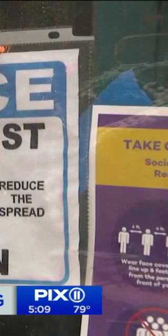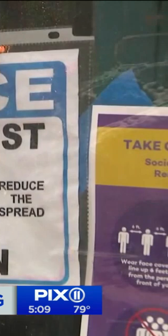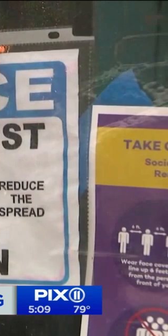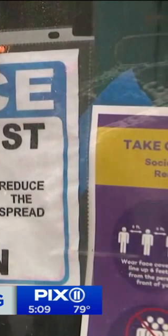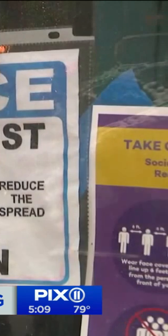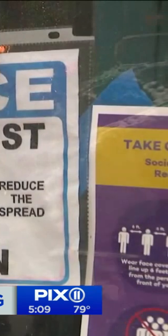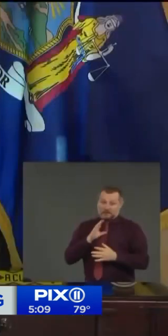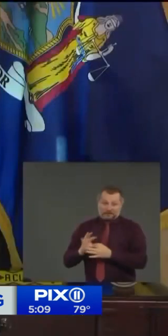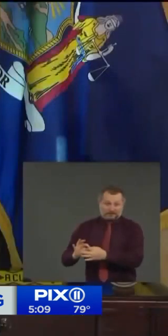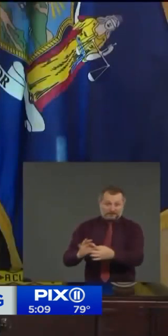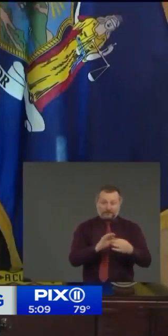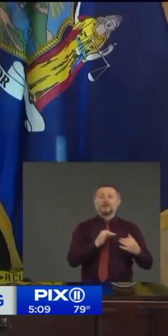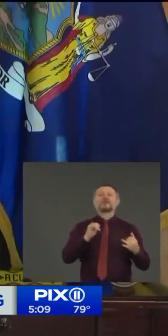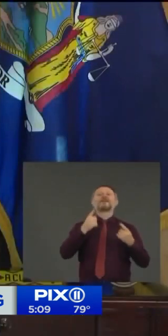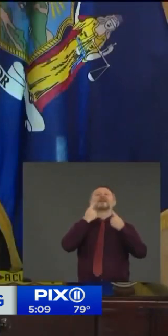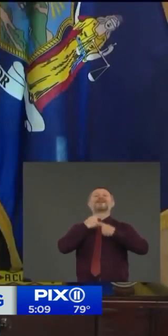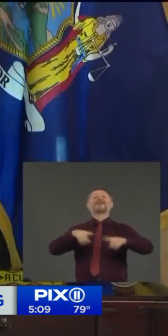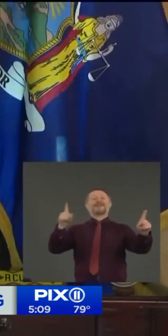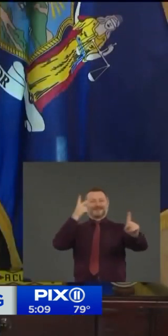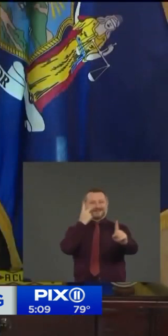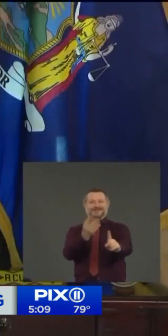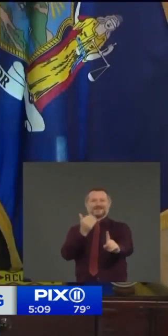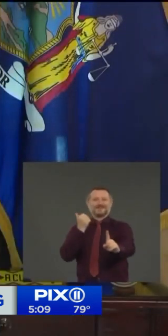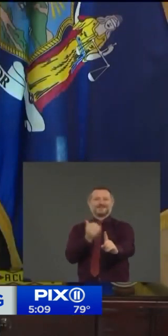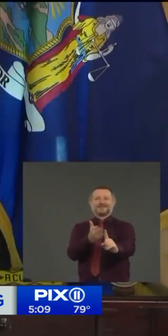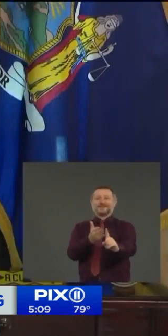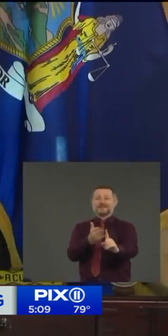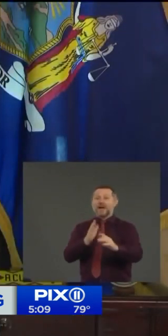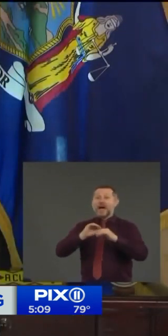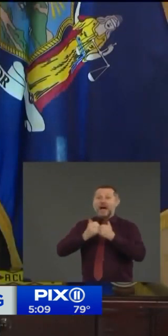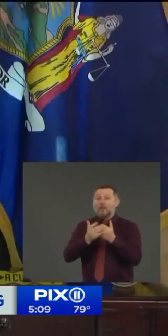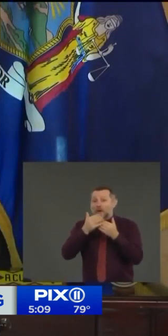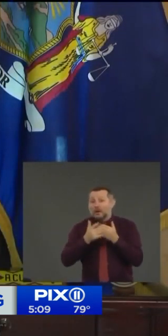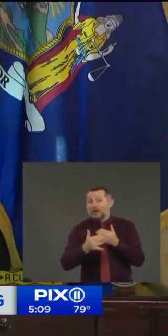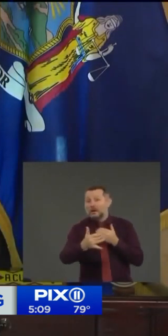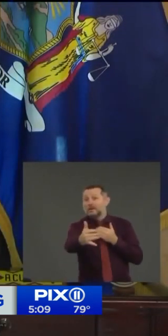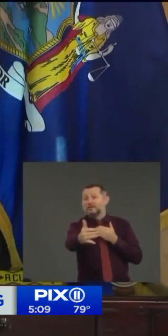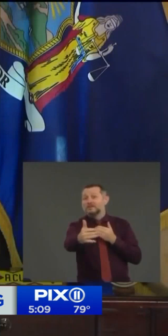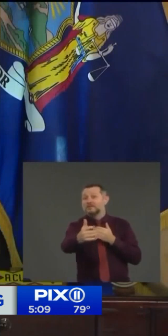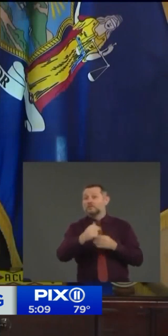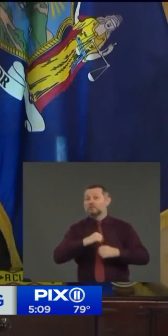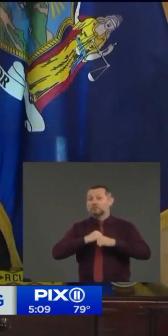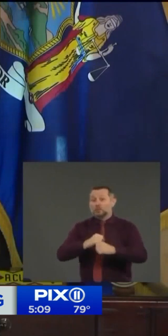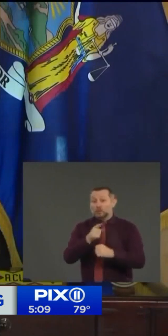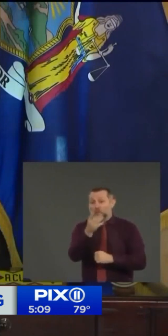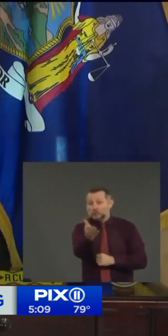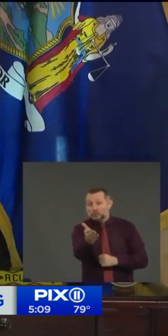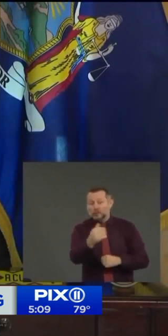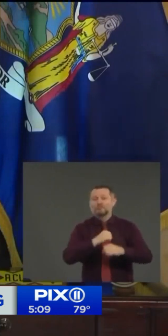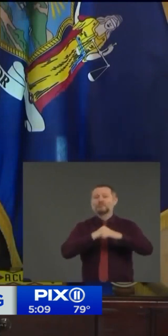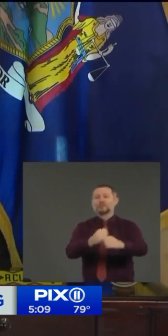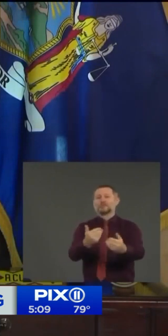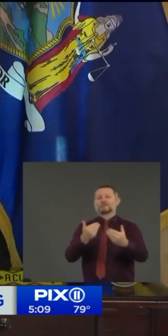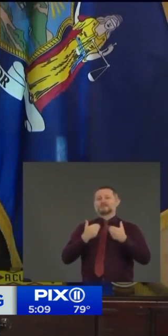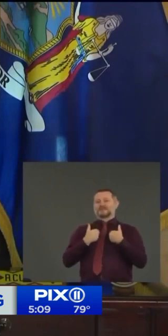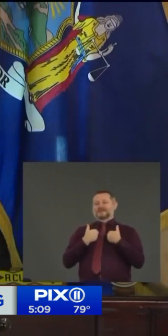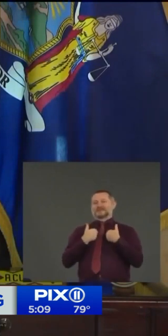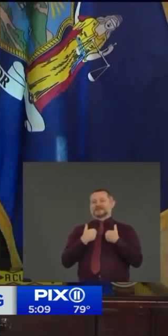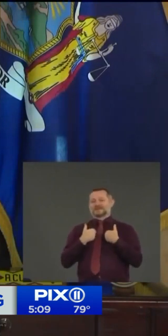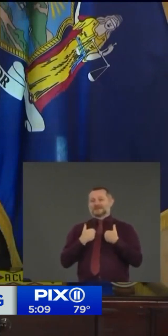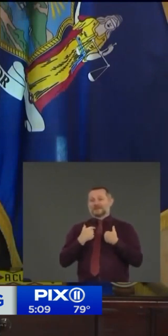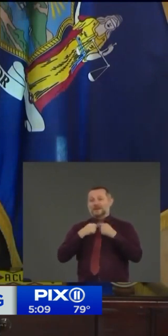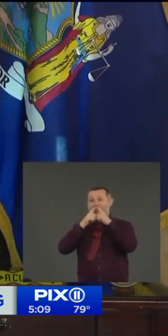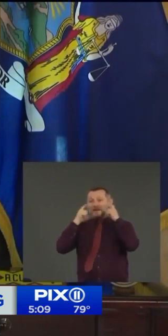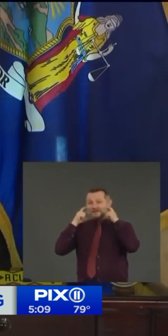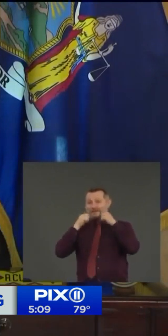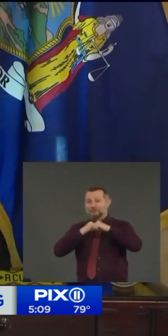the virus low. That the only way forward is if I protect you and you protect me. I wear a mask for you and you wear a mask